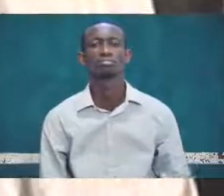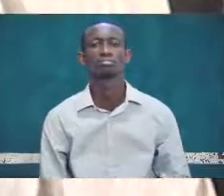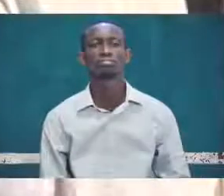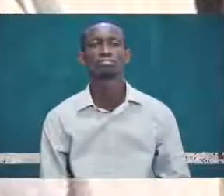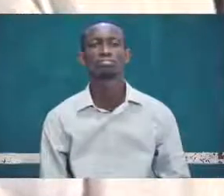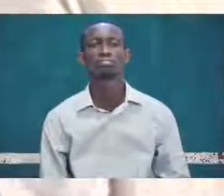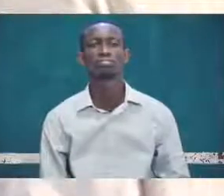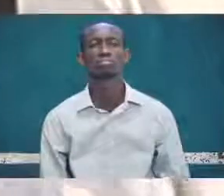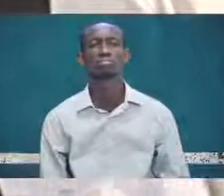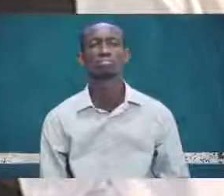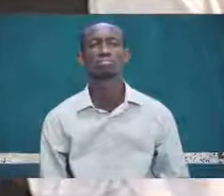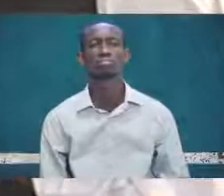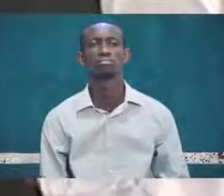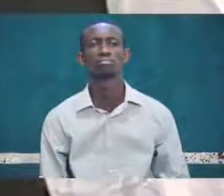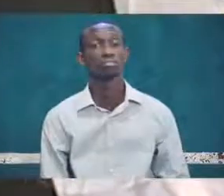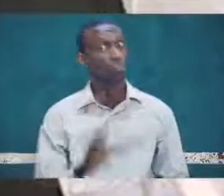Constant